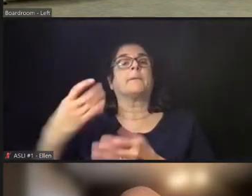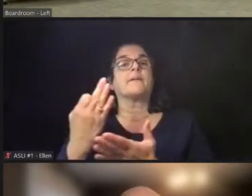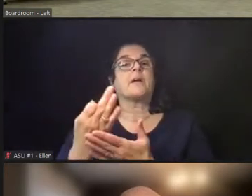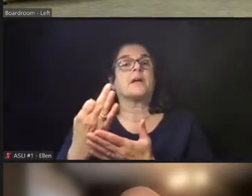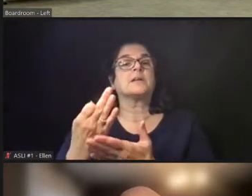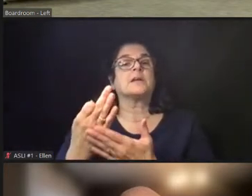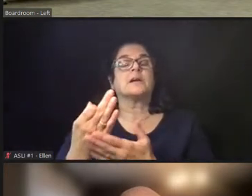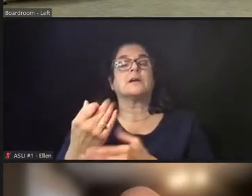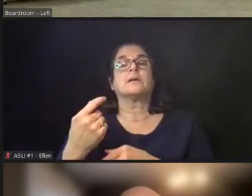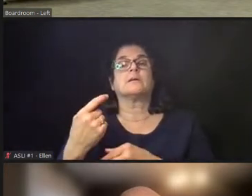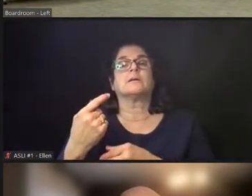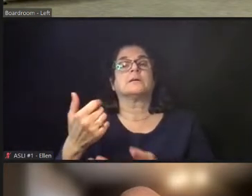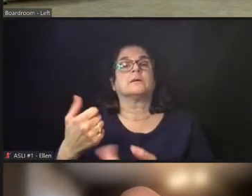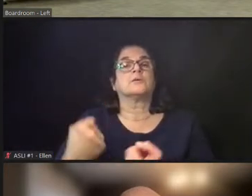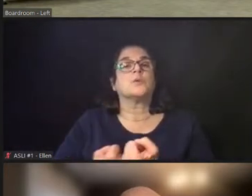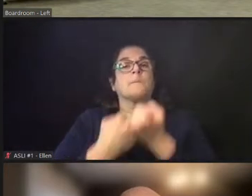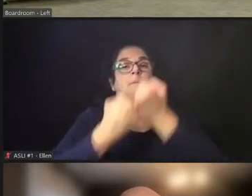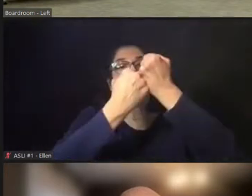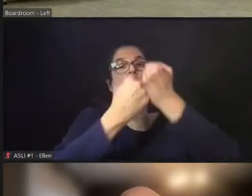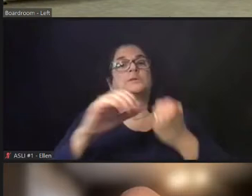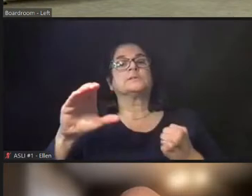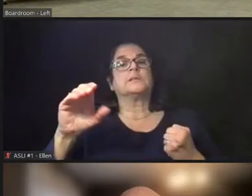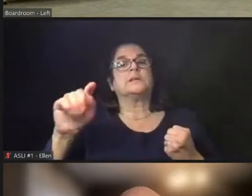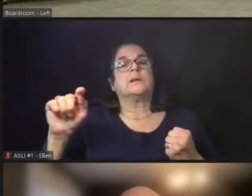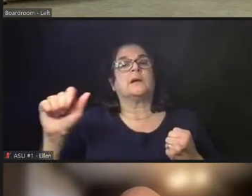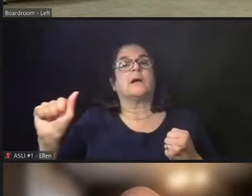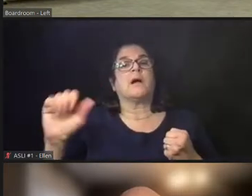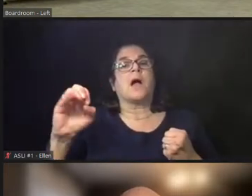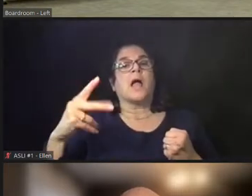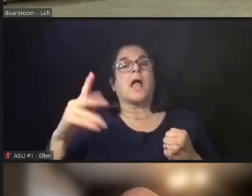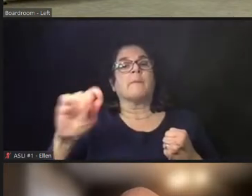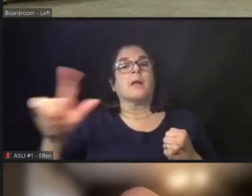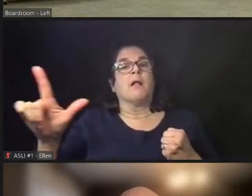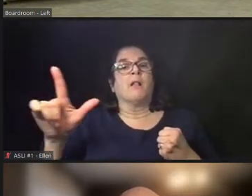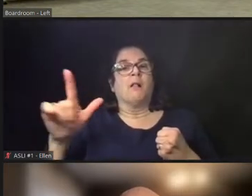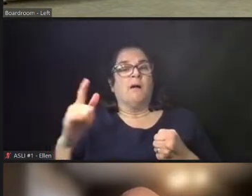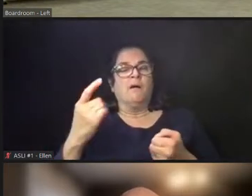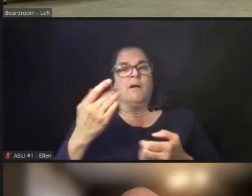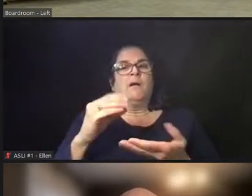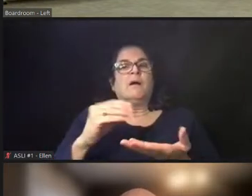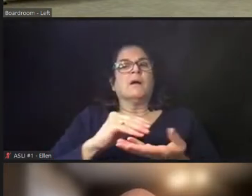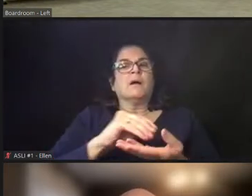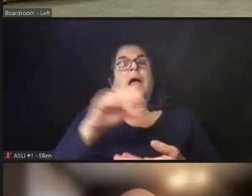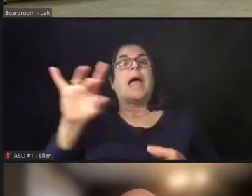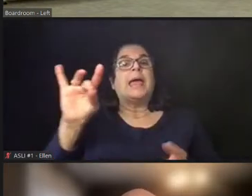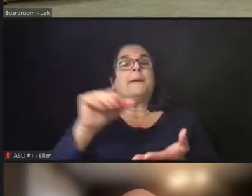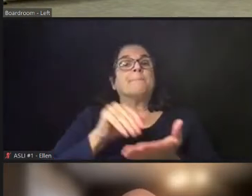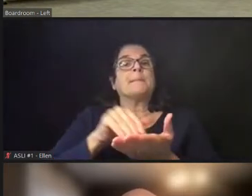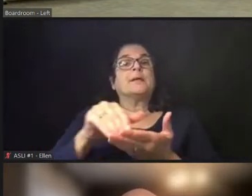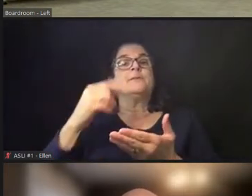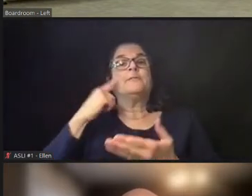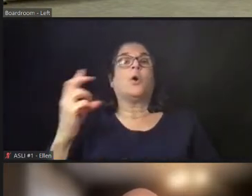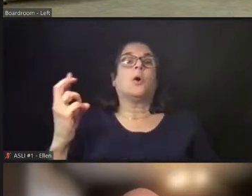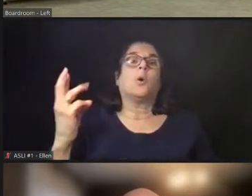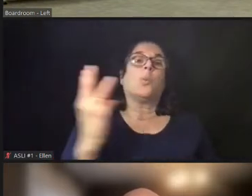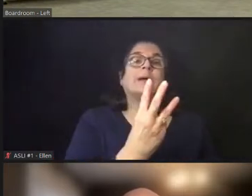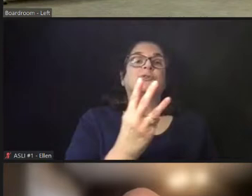CTA capital improvement initiatives. These include $8 million for the Western Brown Line Station and bus